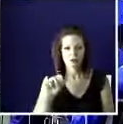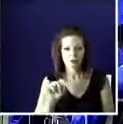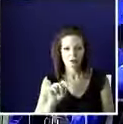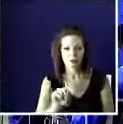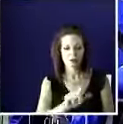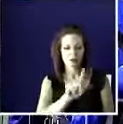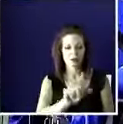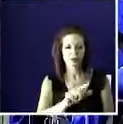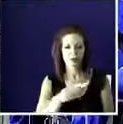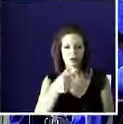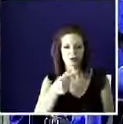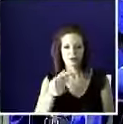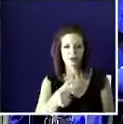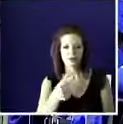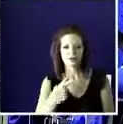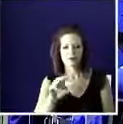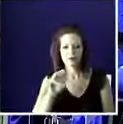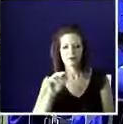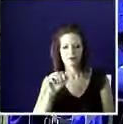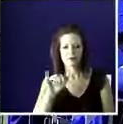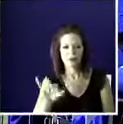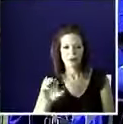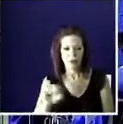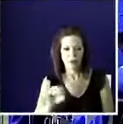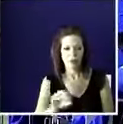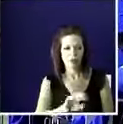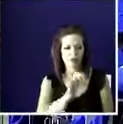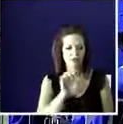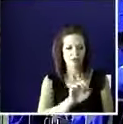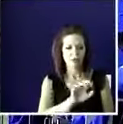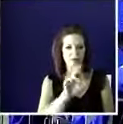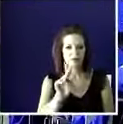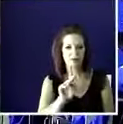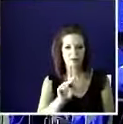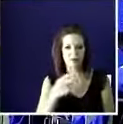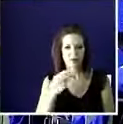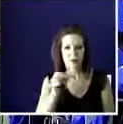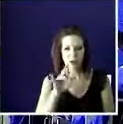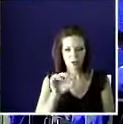Lily Grace Mayo. Elizabeth K. Harris.